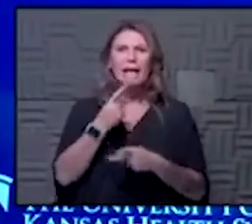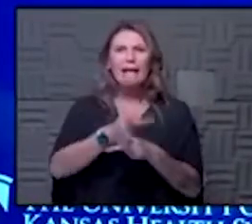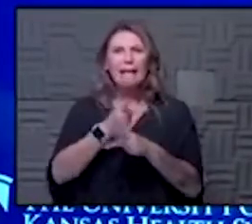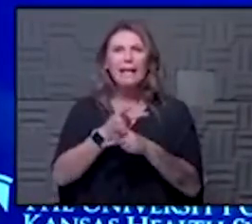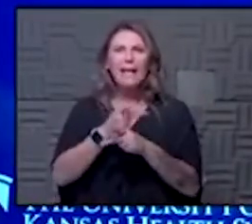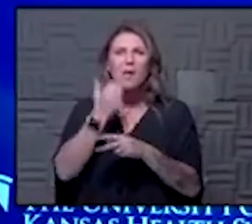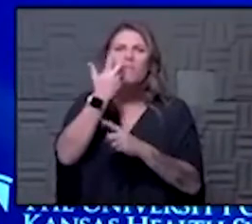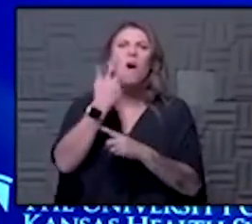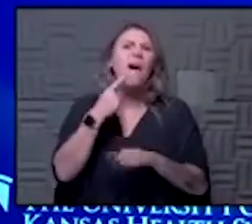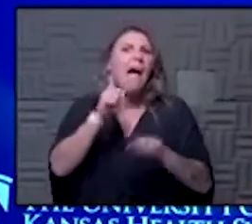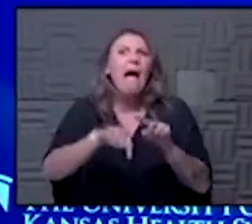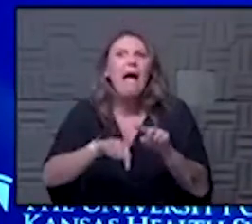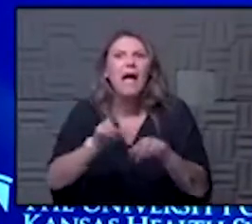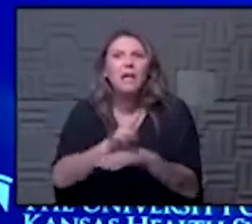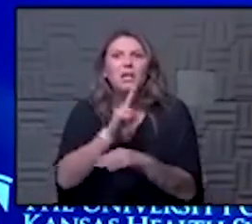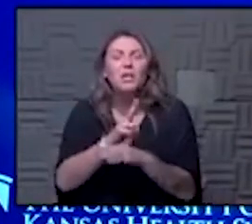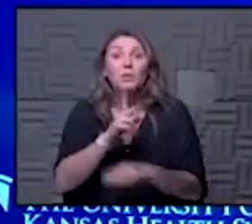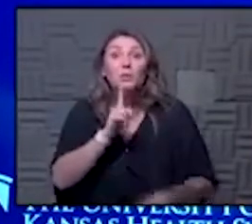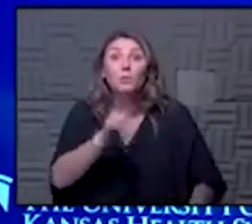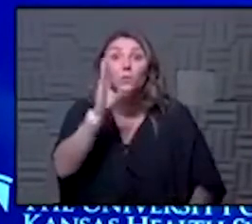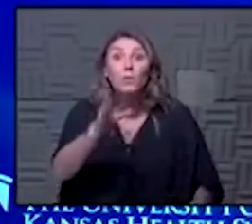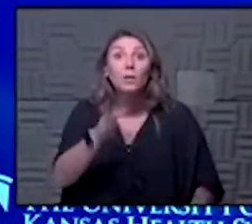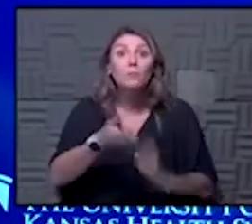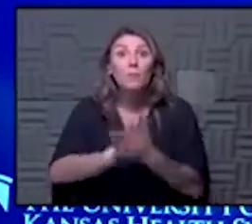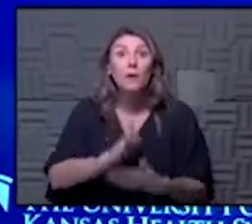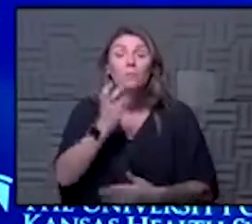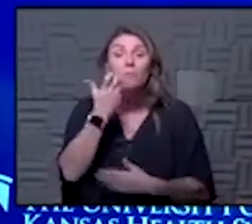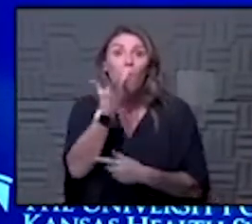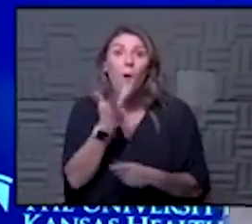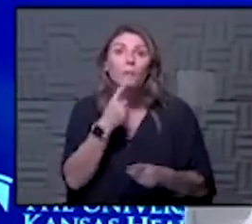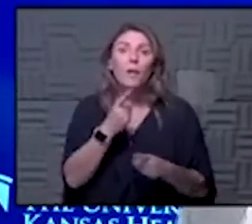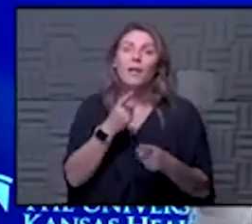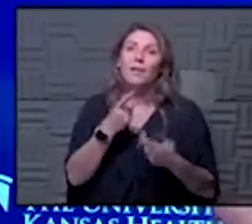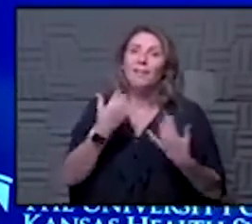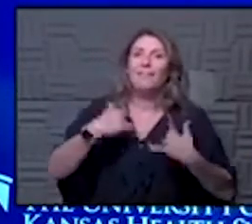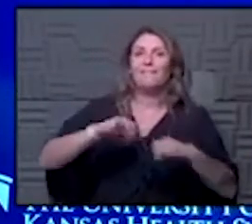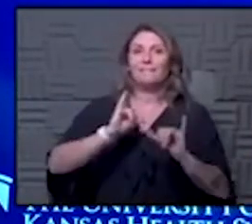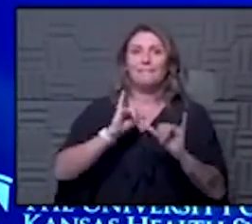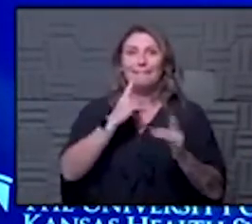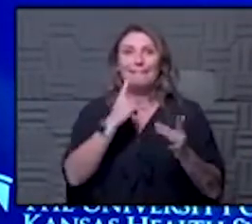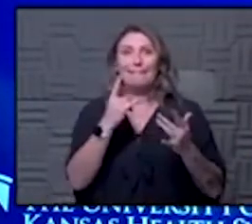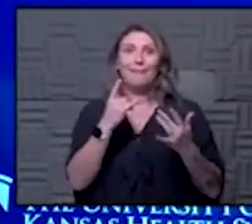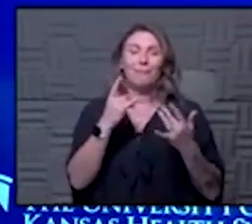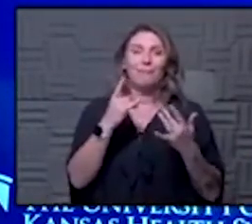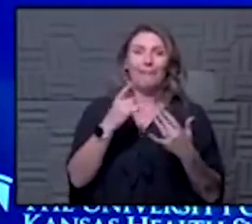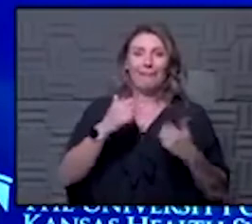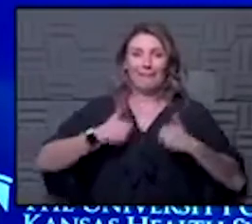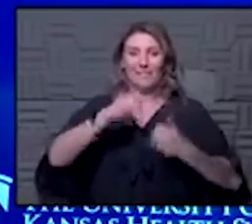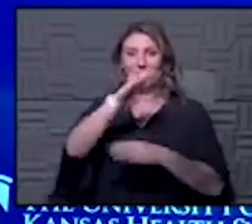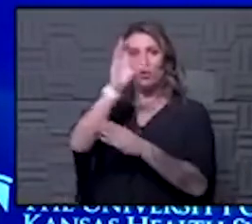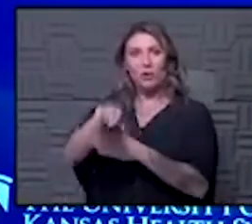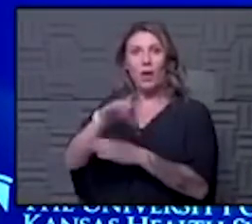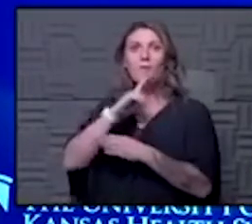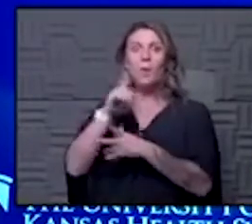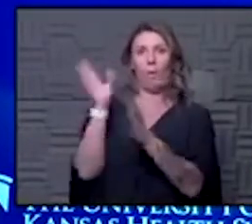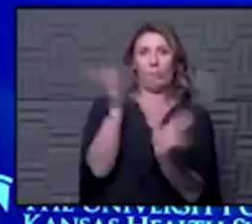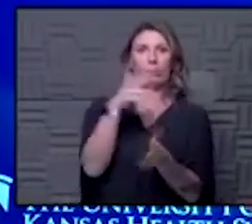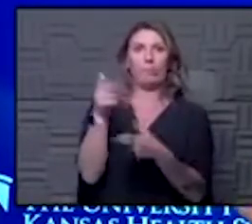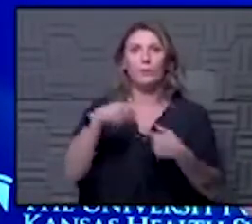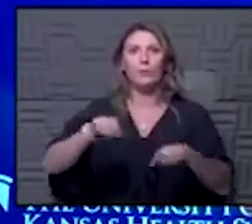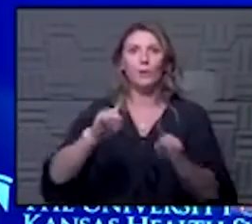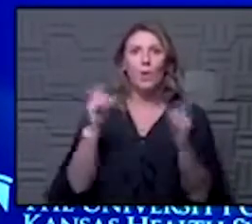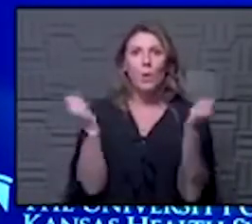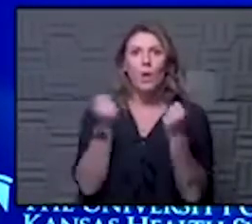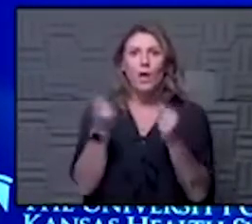damn i can't wear this you're going to be warm well then she moved to chicago i lee i don't know if you'll listen this morning she moved to chicago when the wind blows a lot in the winter and she